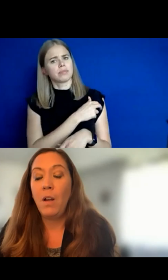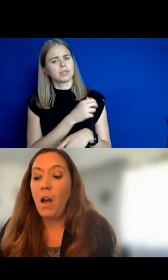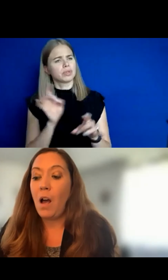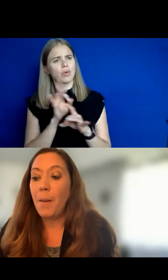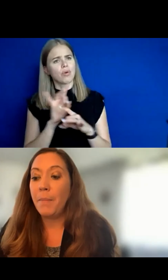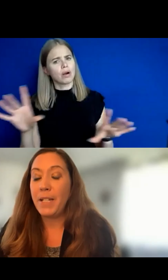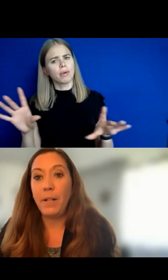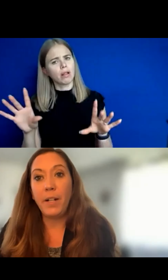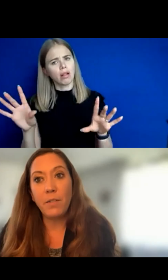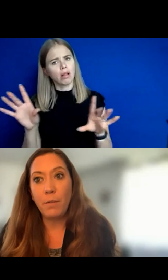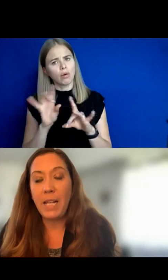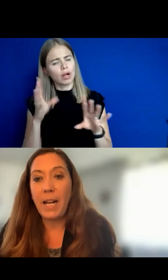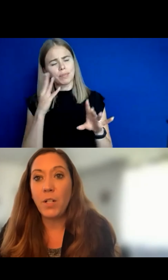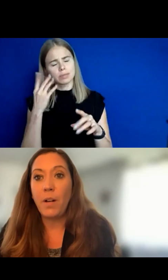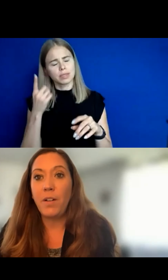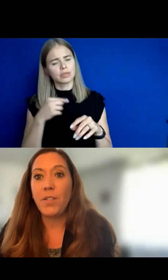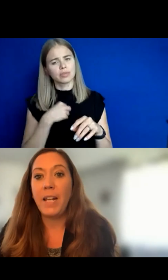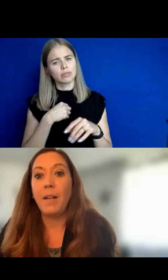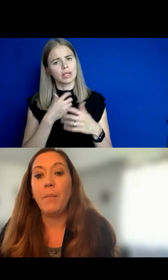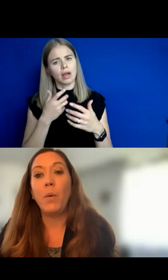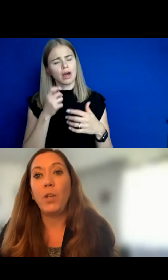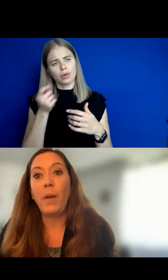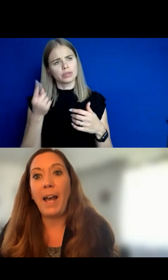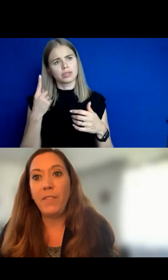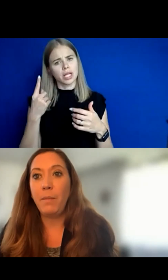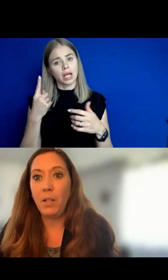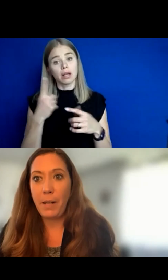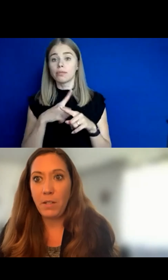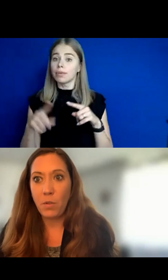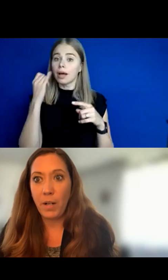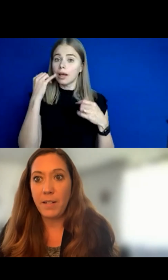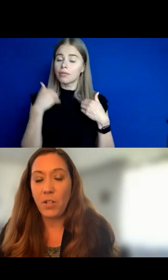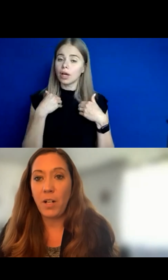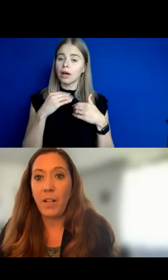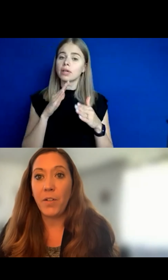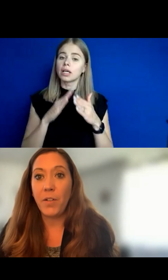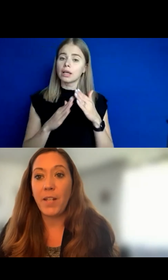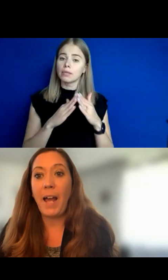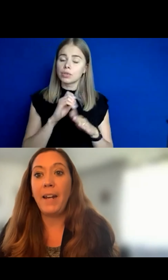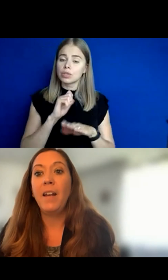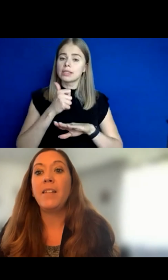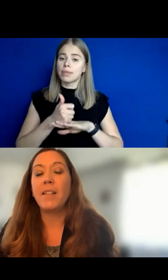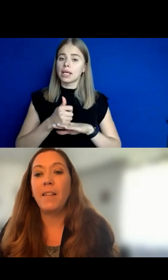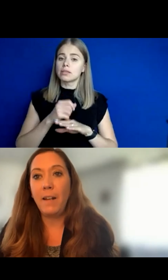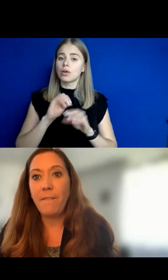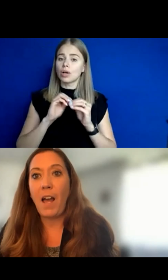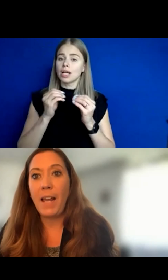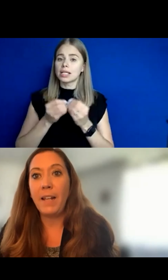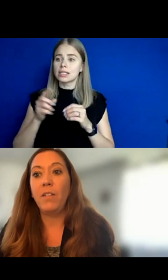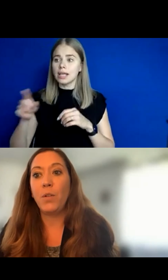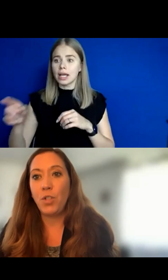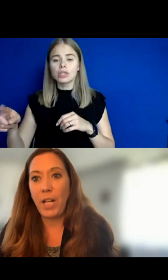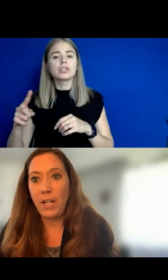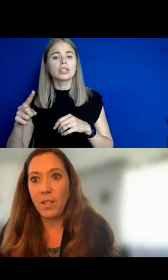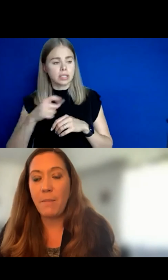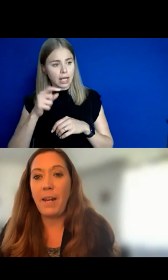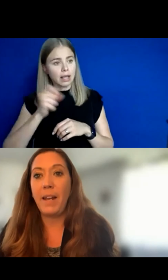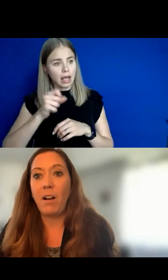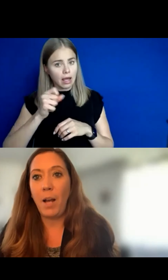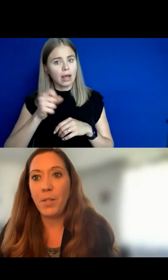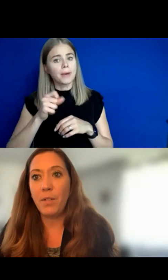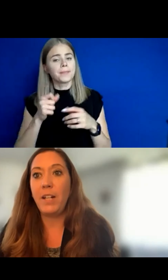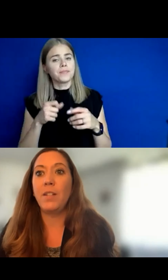horrible experience for me and I don't understand it. But when you have the community-based organization on the other side, solidifying those changes